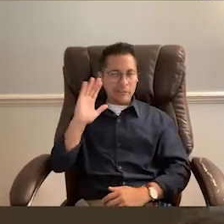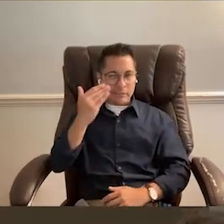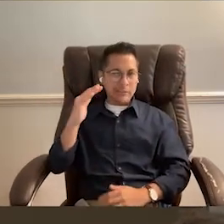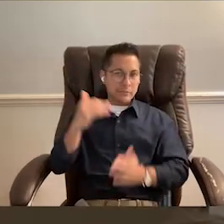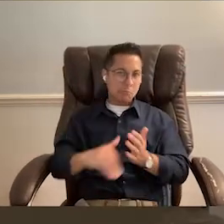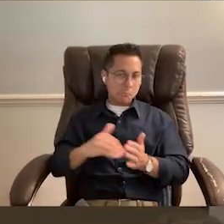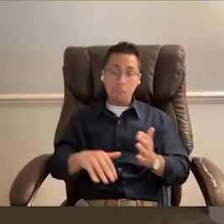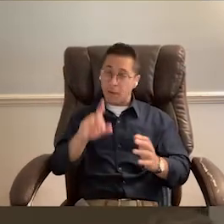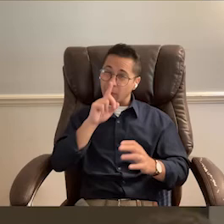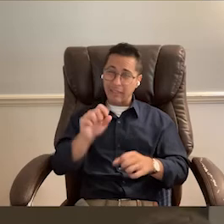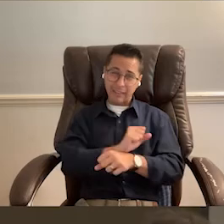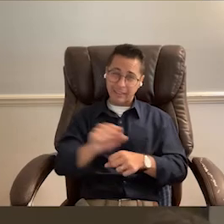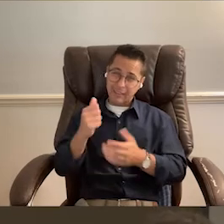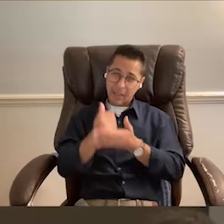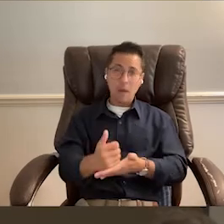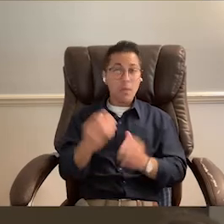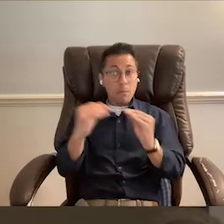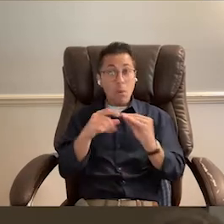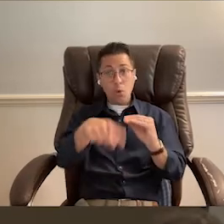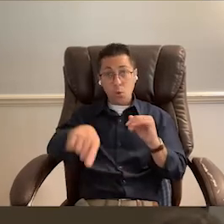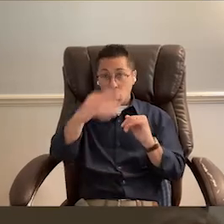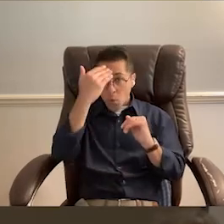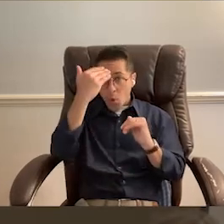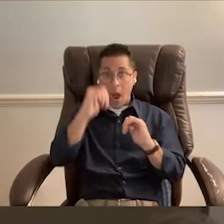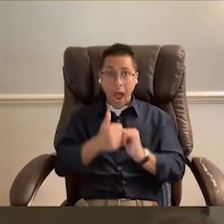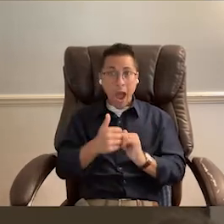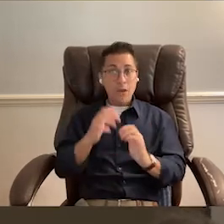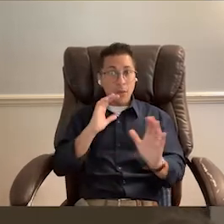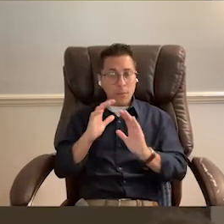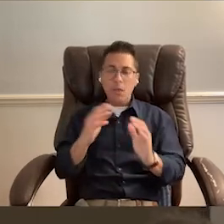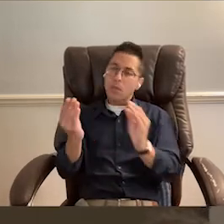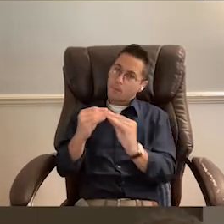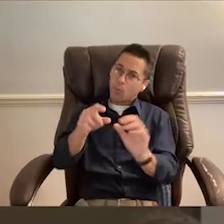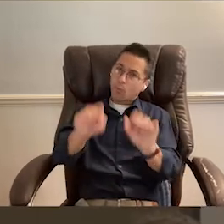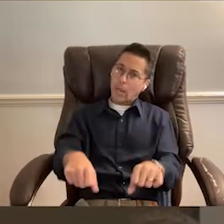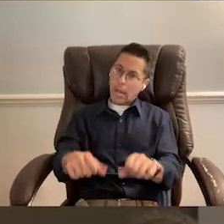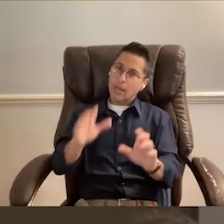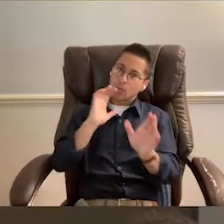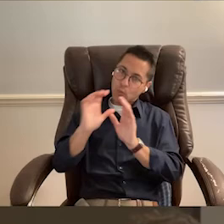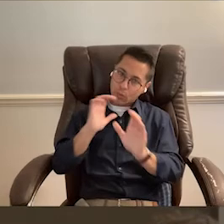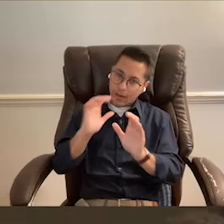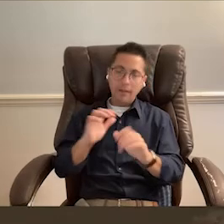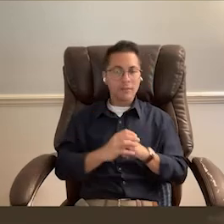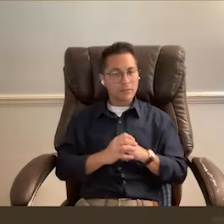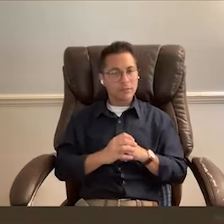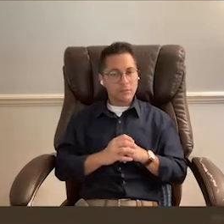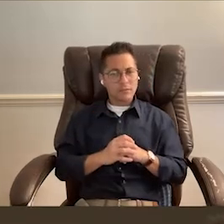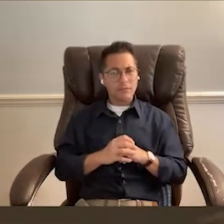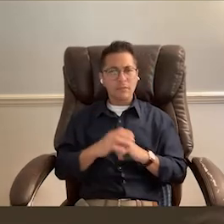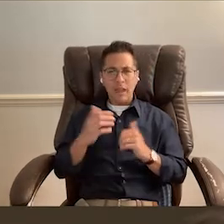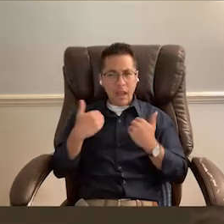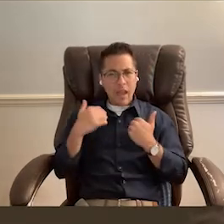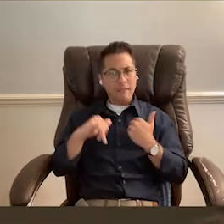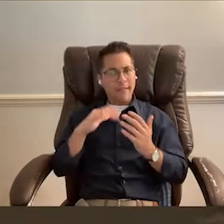mental illnesses. I know it may sound repetitive, like talk, but it really does help at the end of the day, because the more you know how to